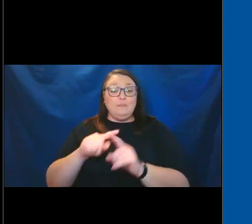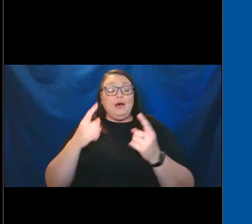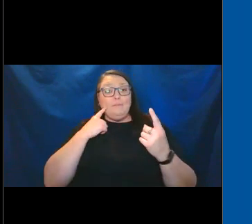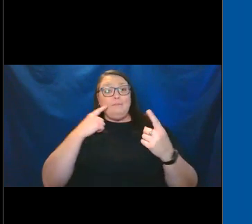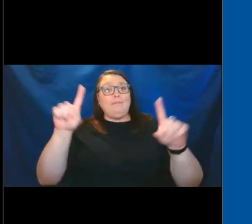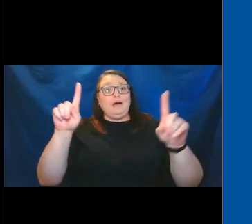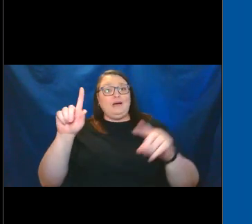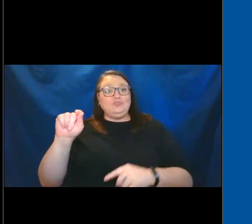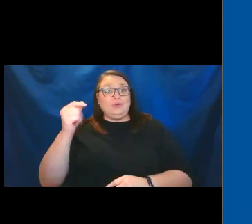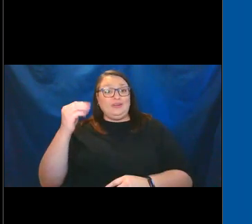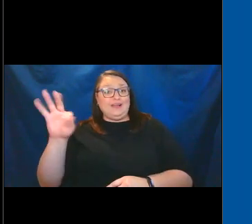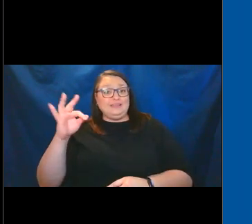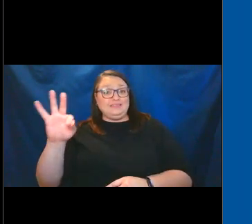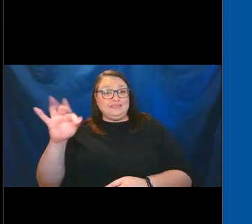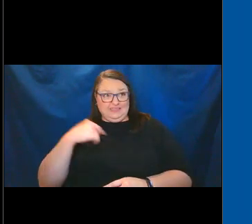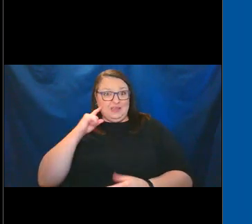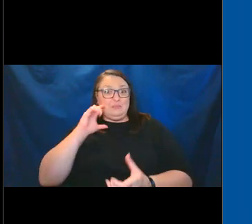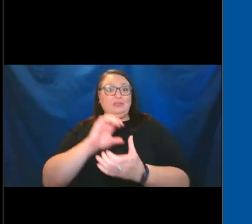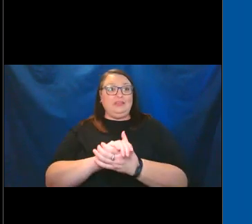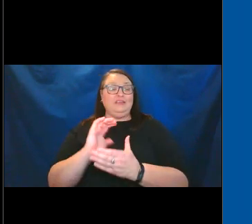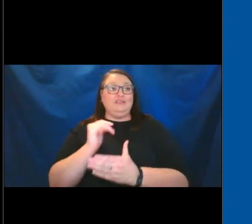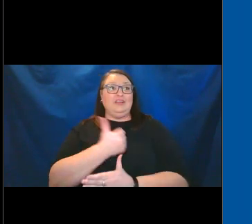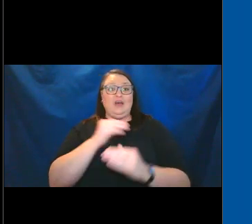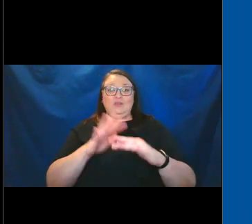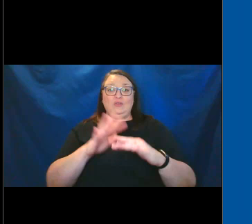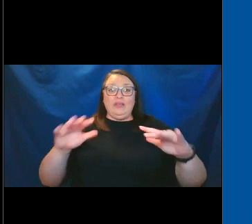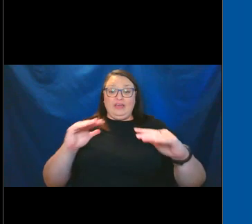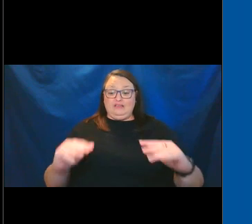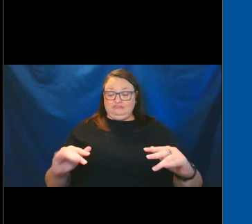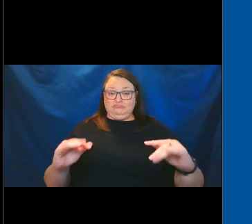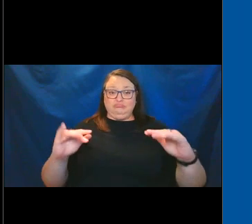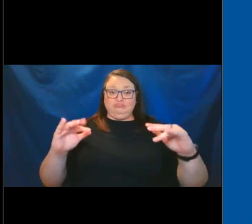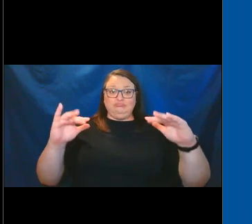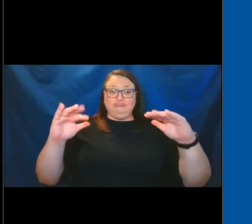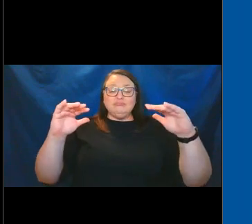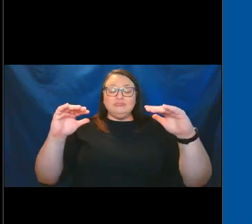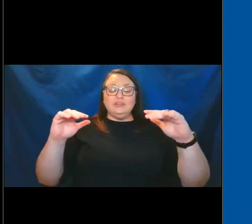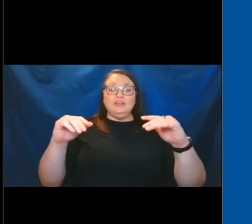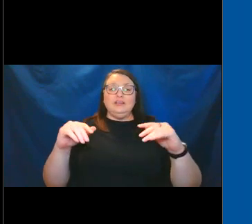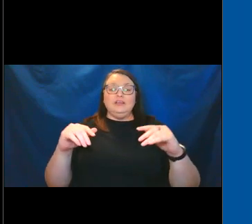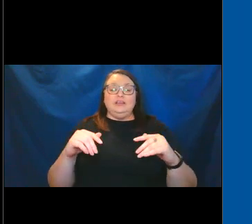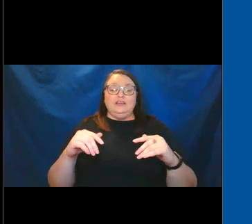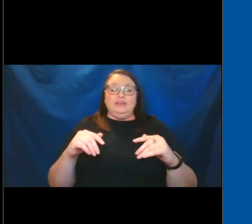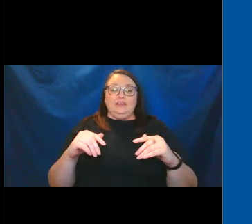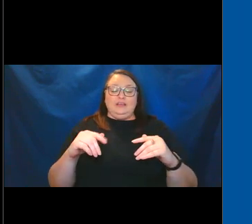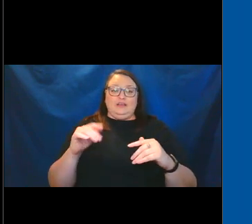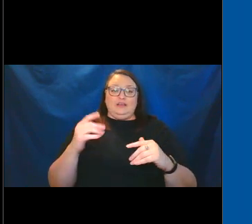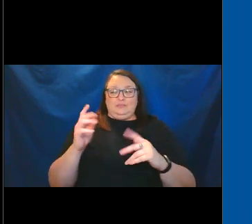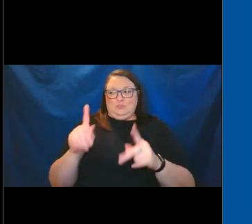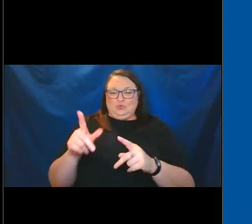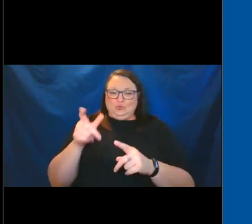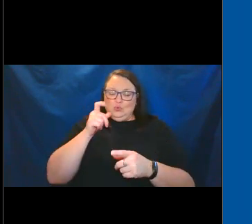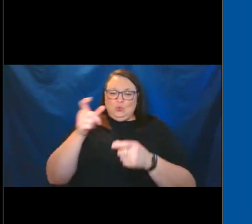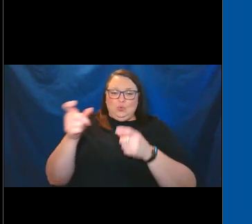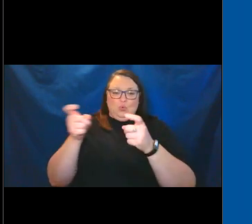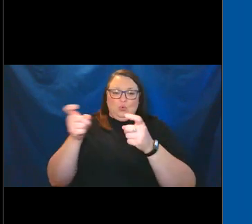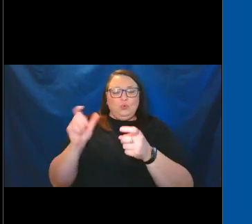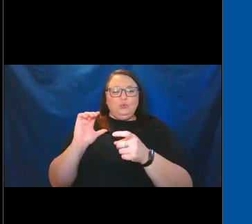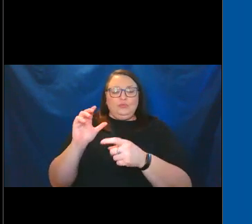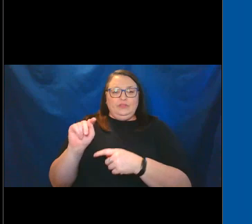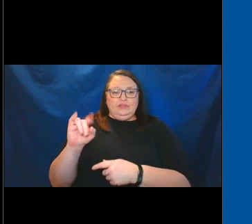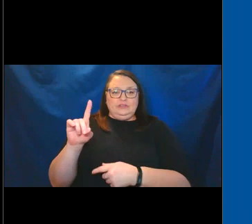and now Eric White, who oversees all the Pacific tide gauges, has become a good personal friend, a real advocate for our needs. And this